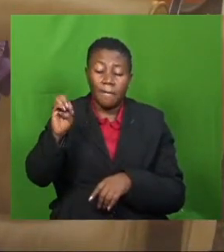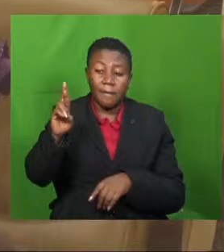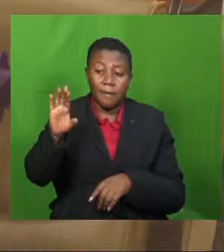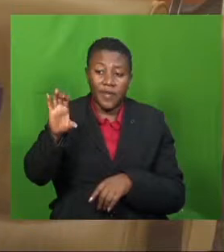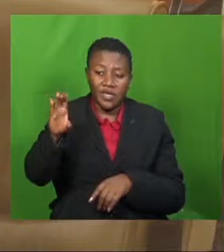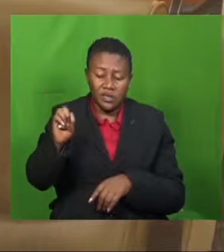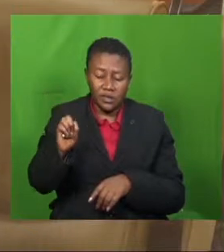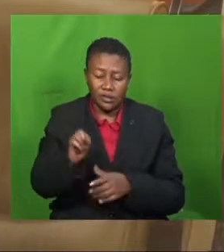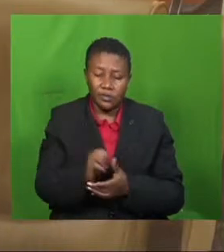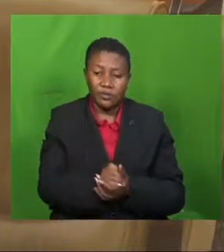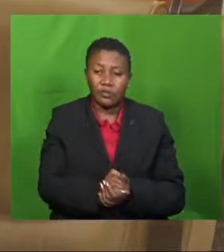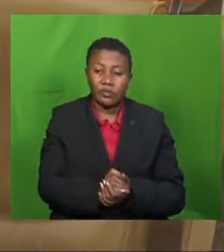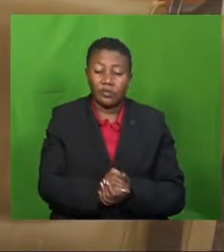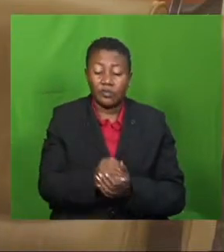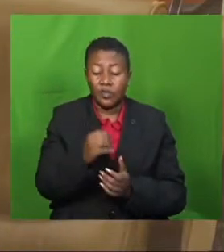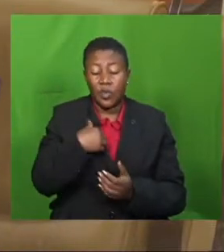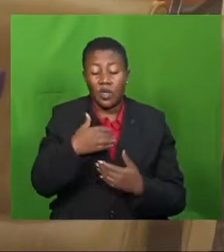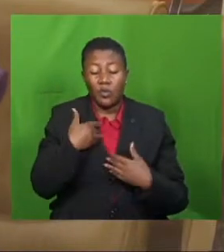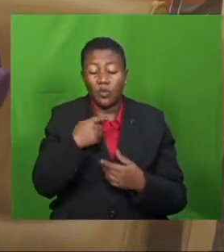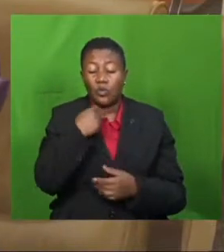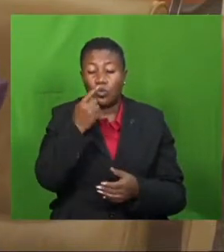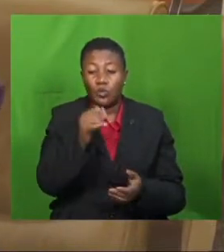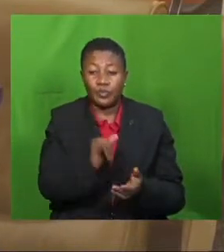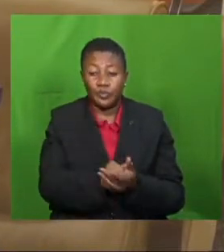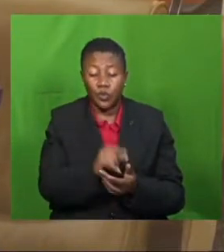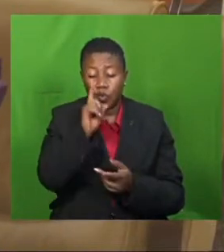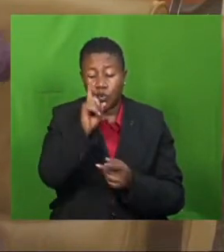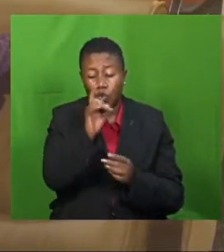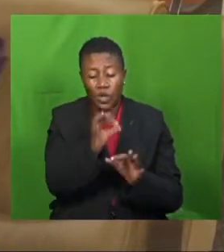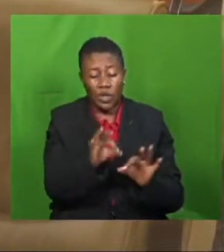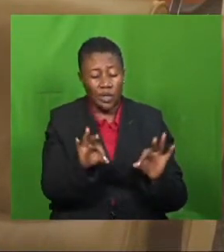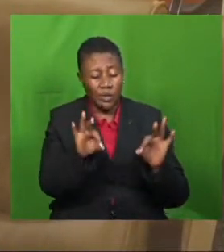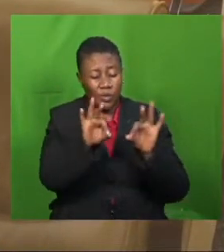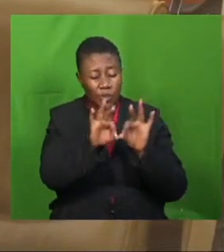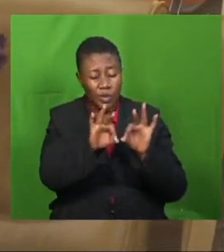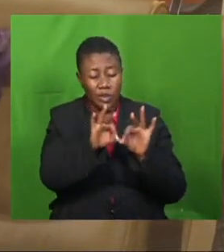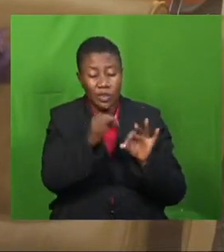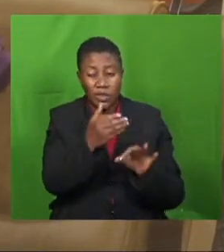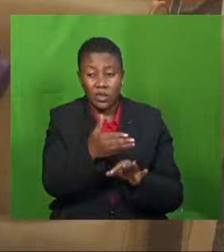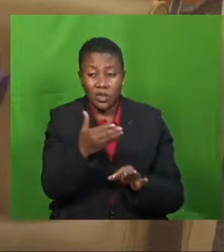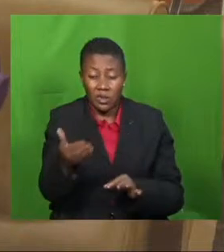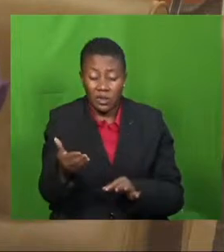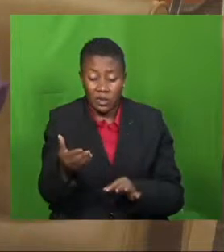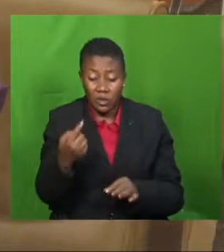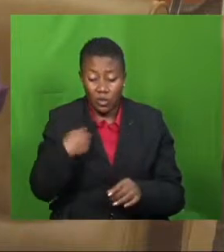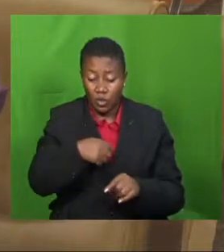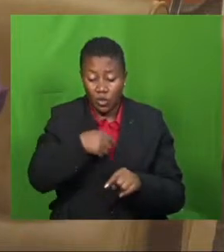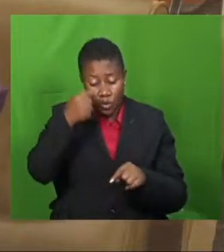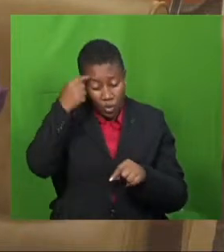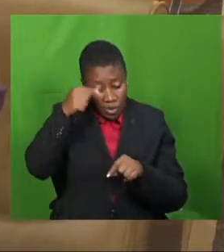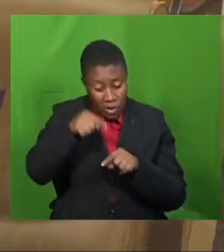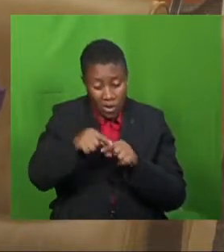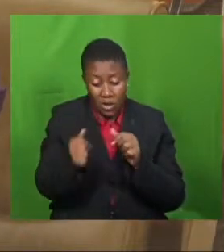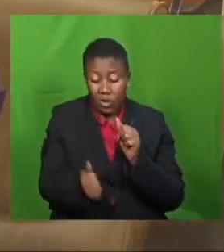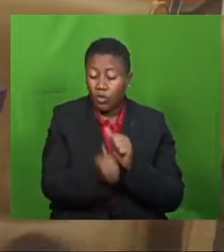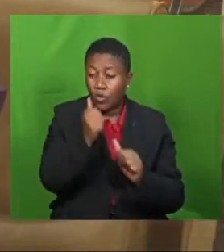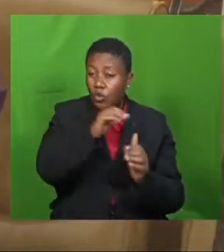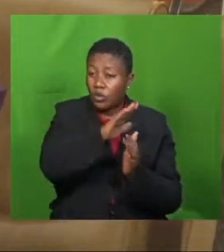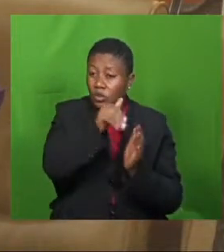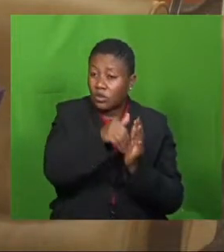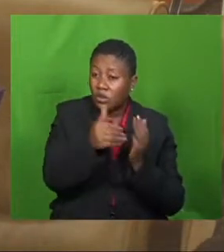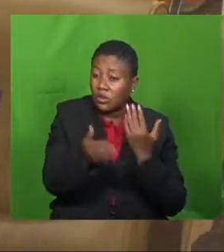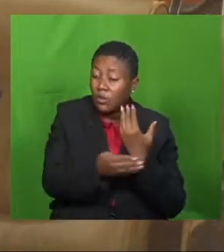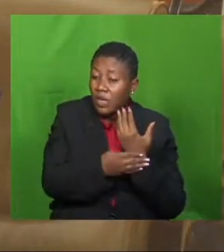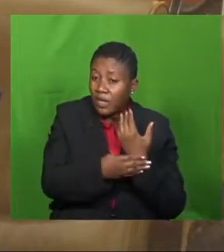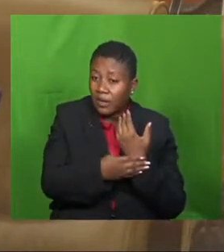I'm glad to note that one of the key components of it has already been agreed amongst our central banks and various